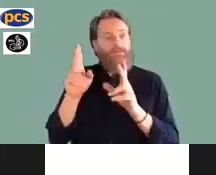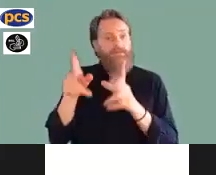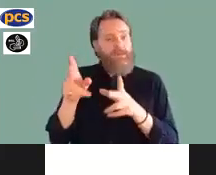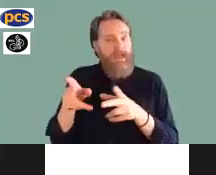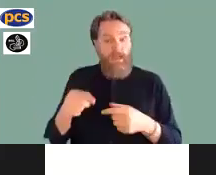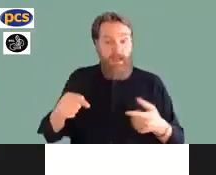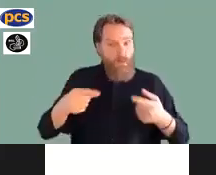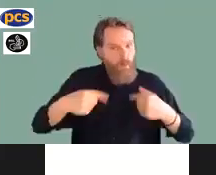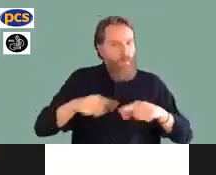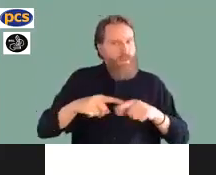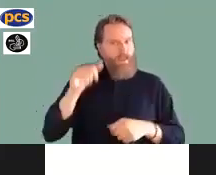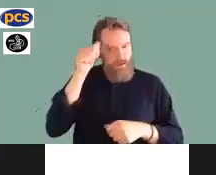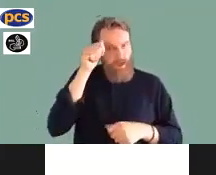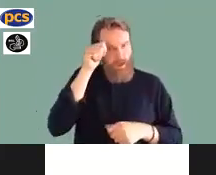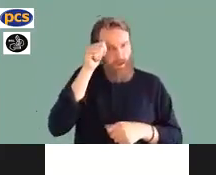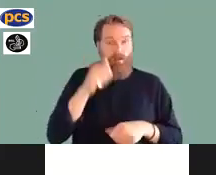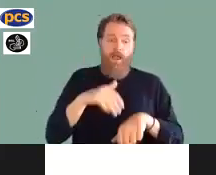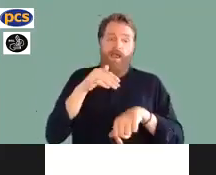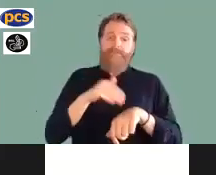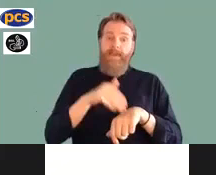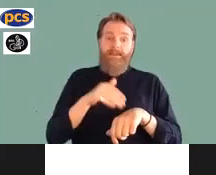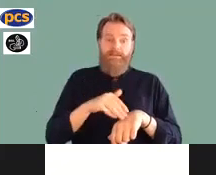that was impacting on us disproportionately.